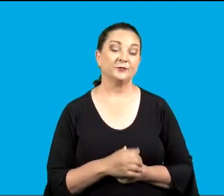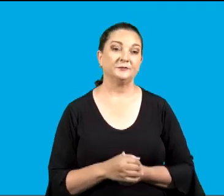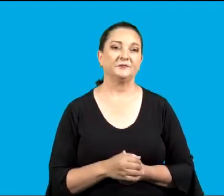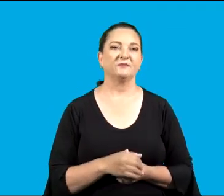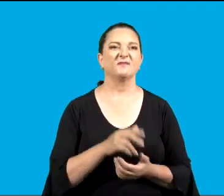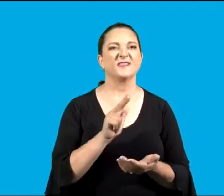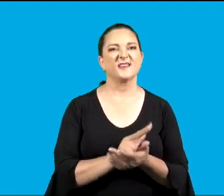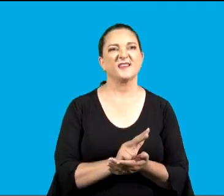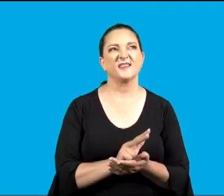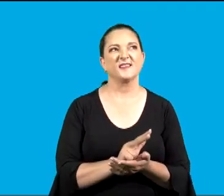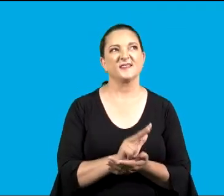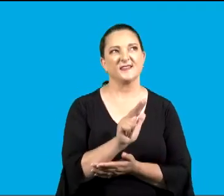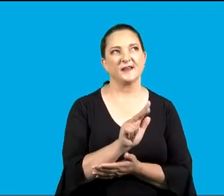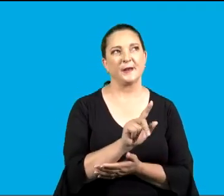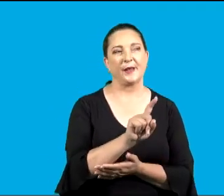give you